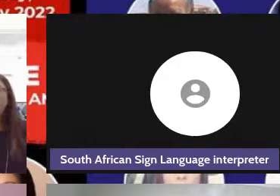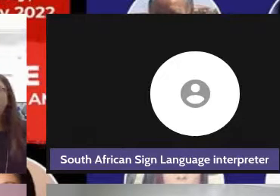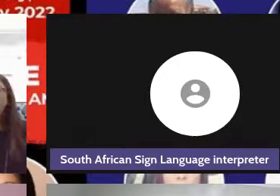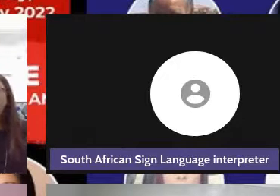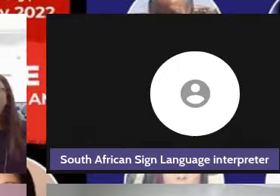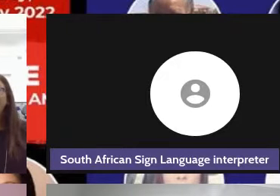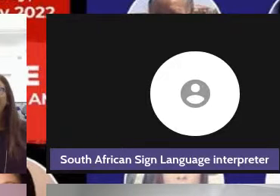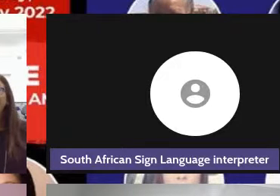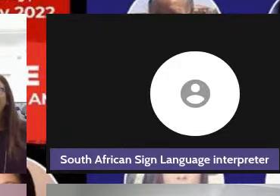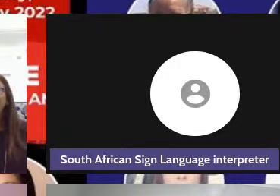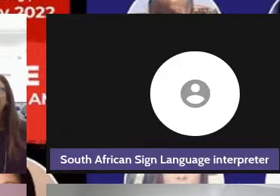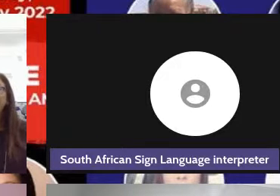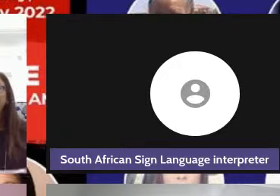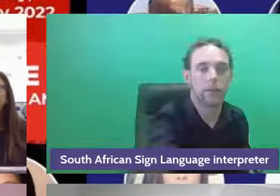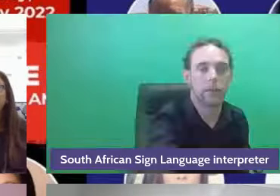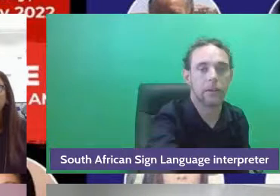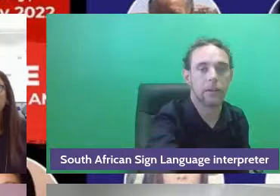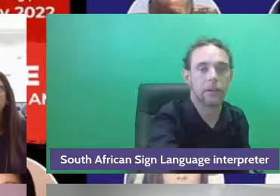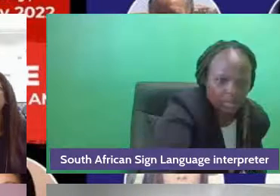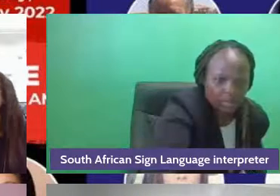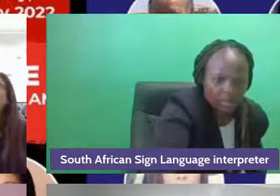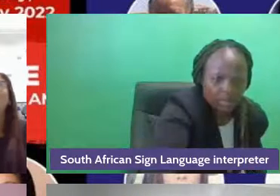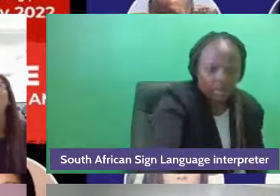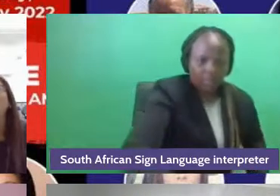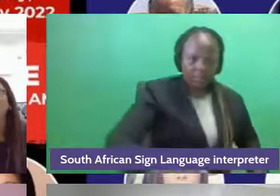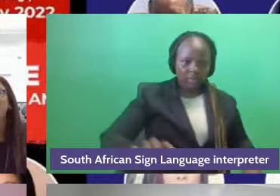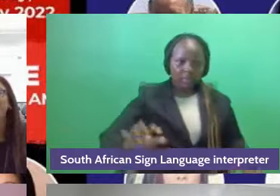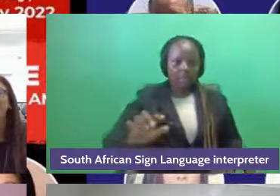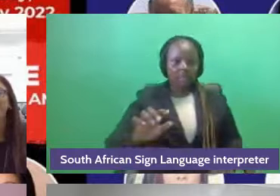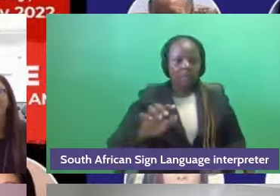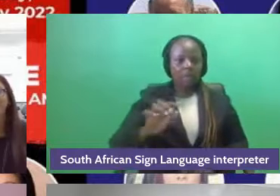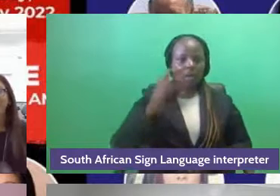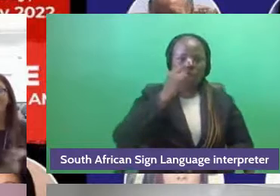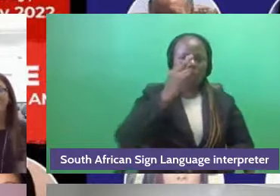Hi, Upasna. I think that you're on mute.